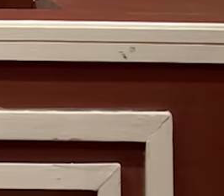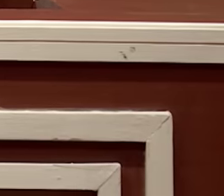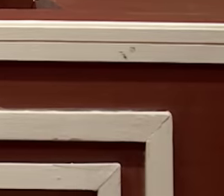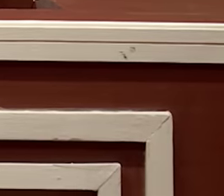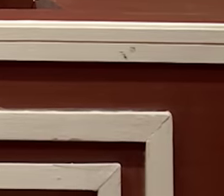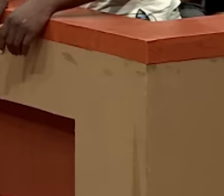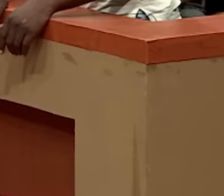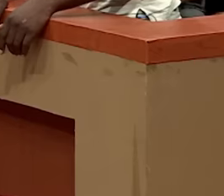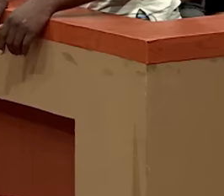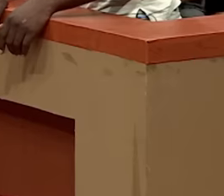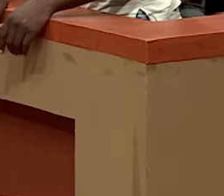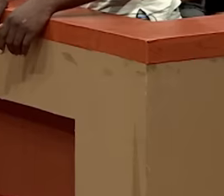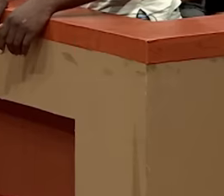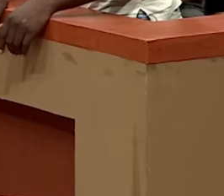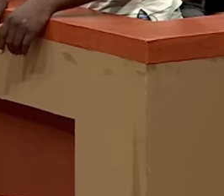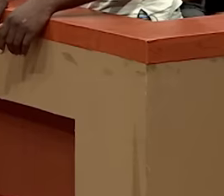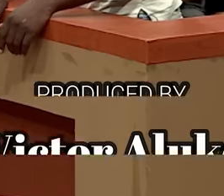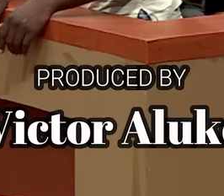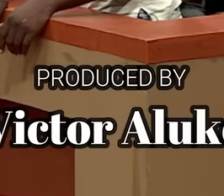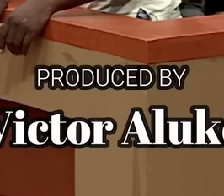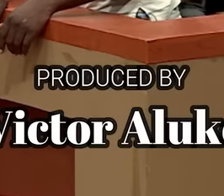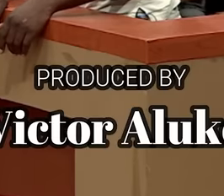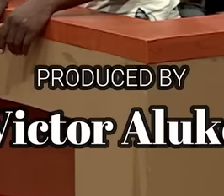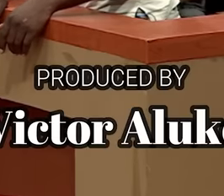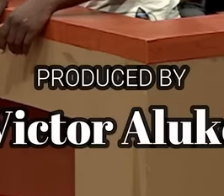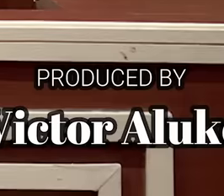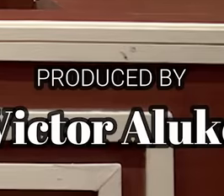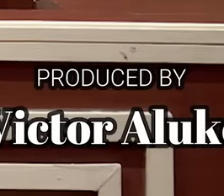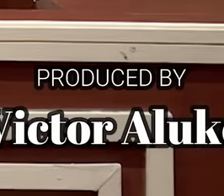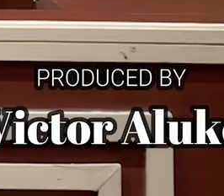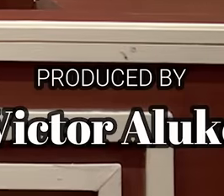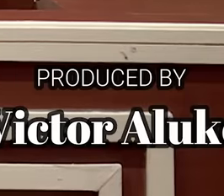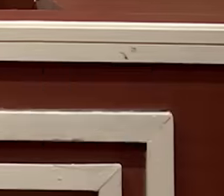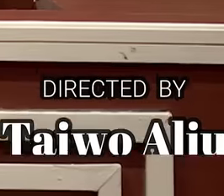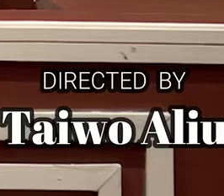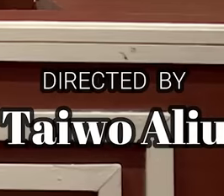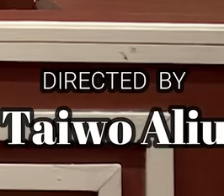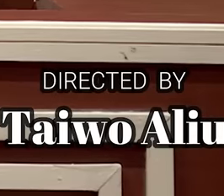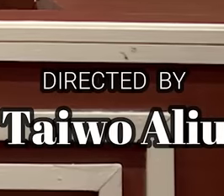you can come back to the court. Do you understand what I'm saying? Then you